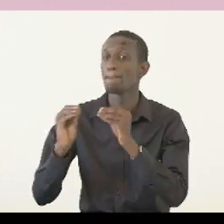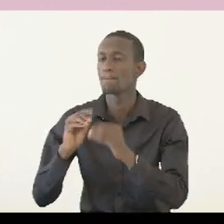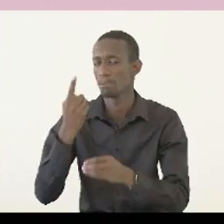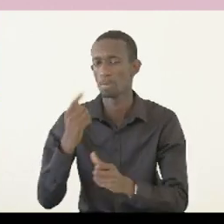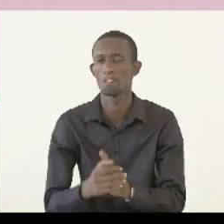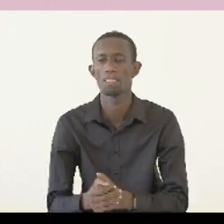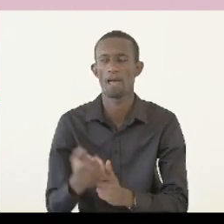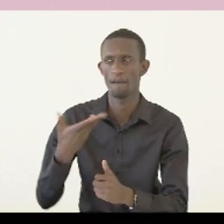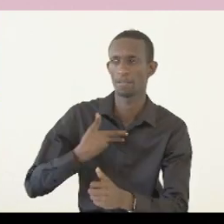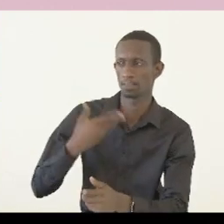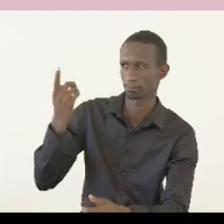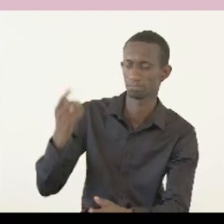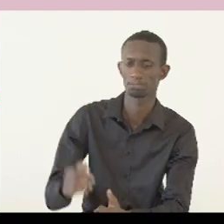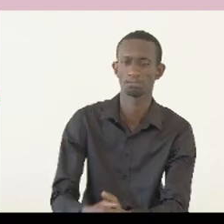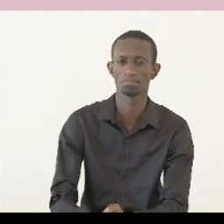have